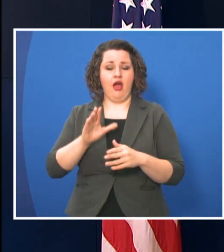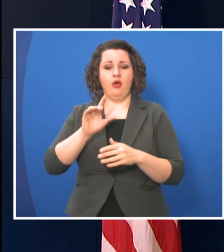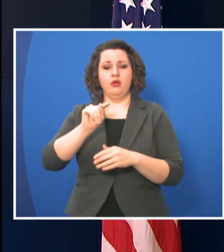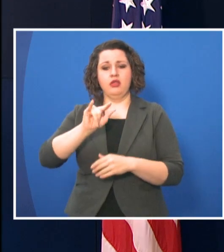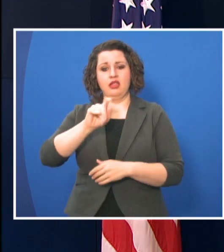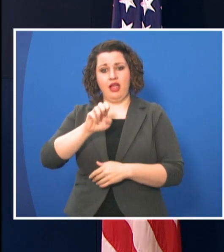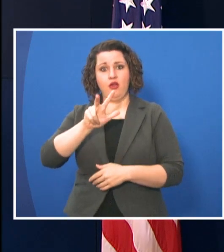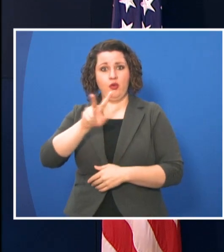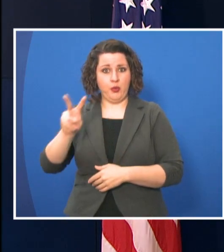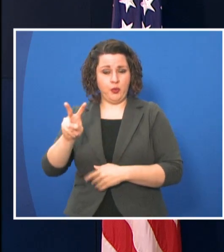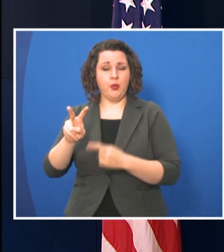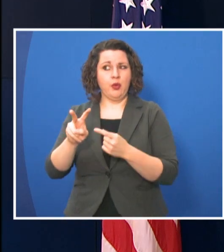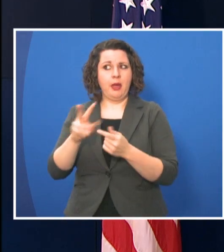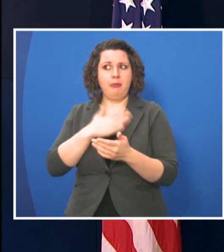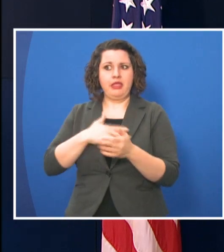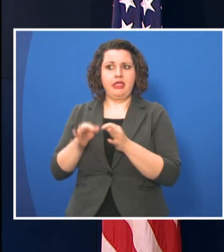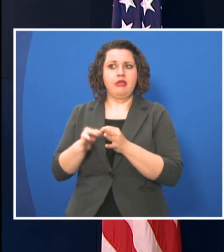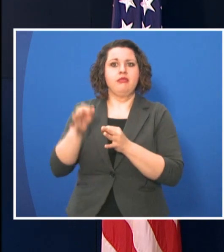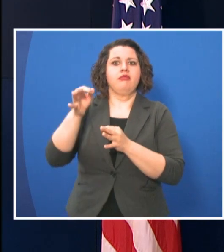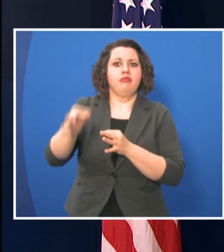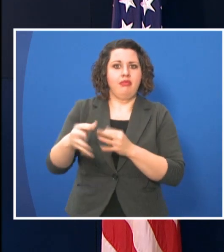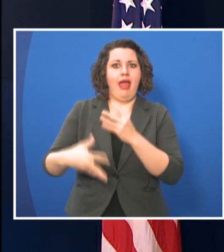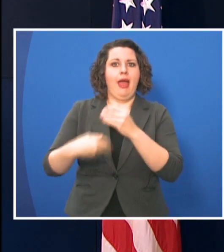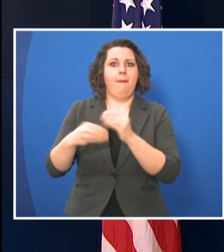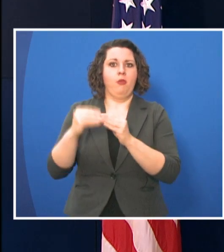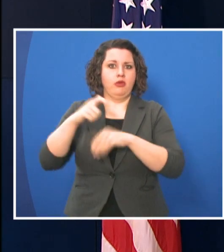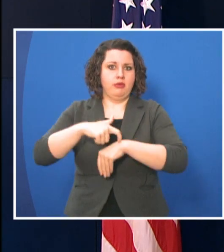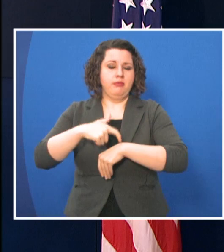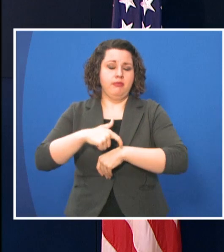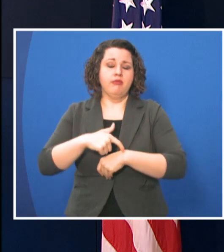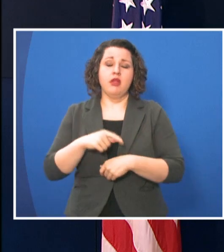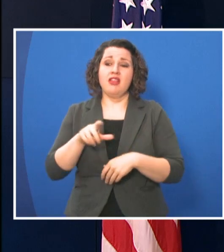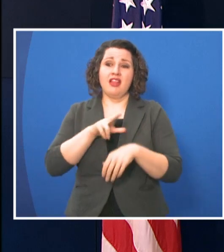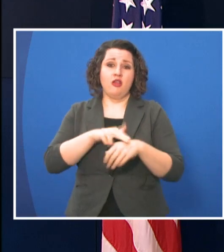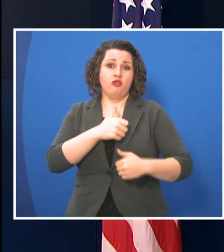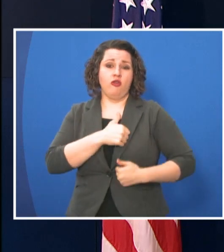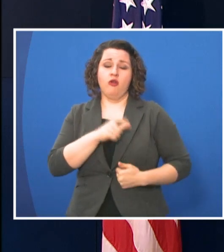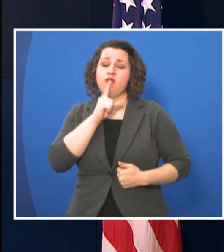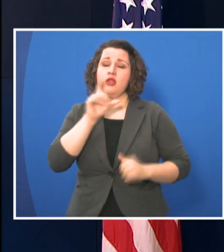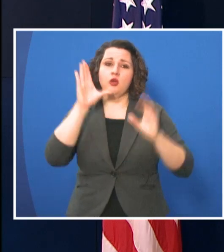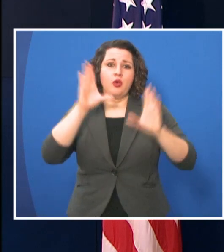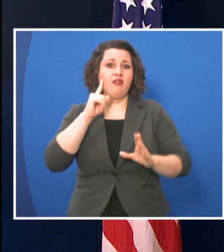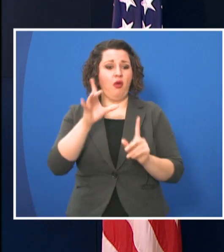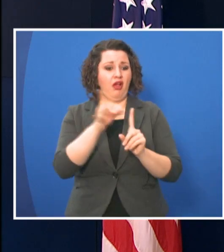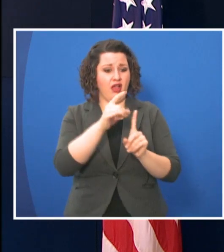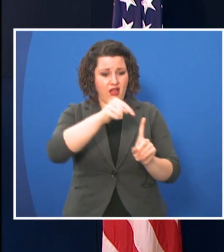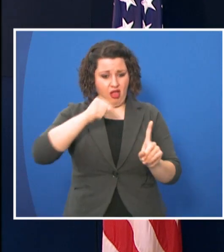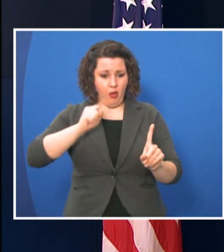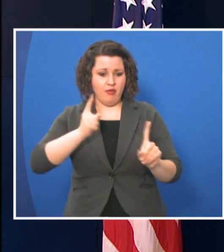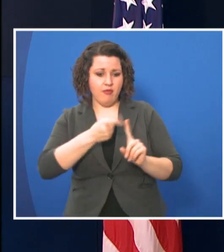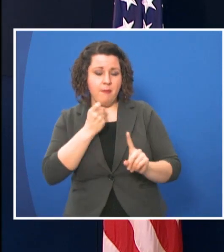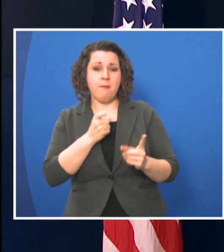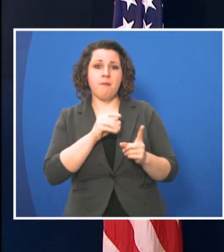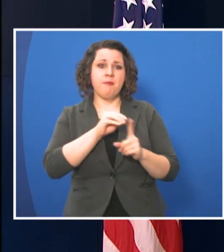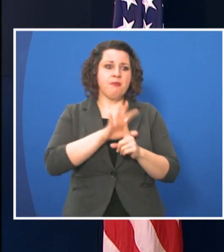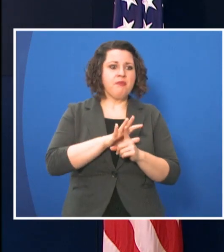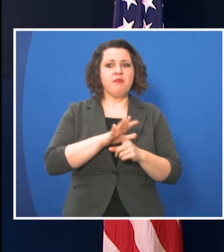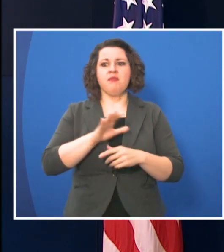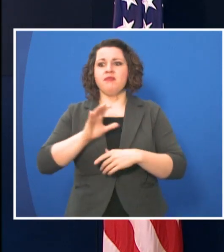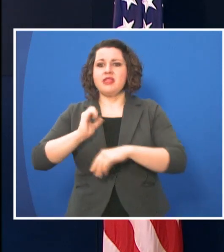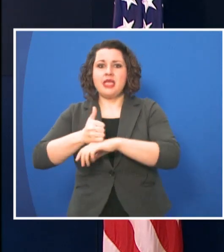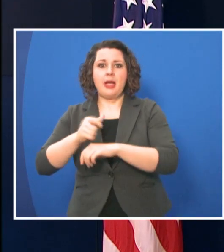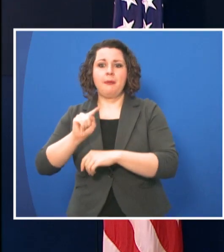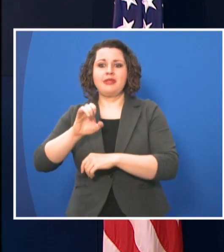32 and to give us the resources that the National Guard, they've been critical in the case investigation and helping helping us set up the